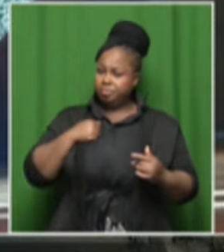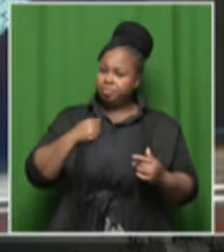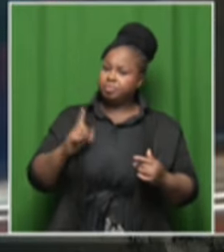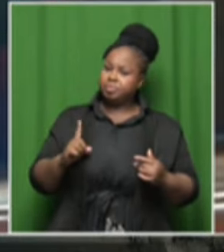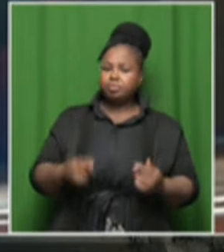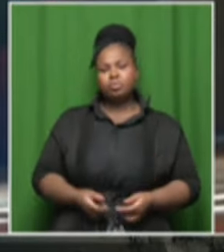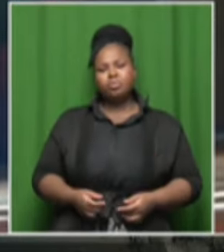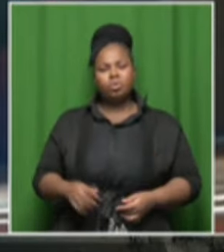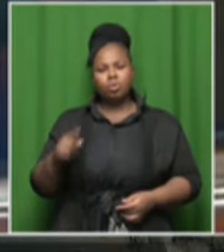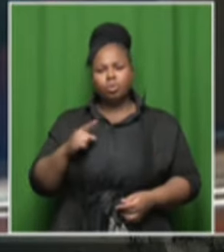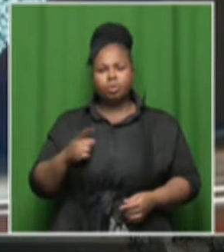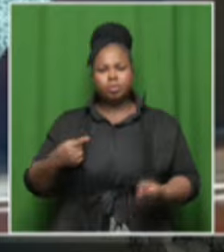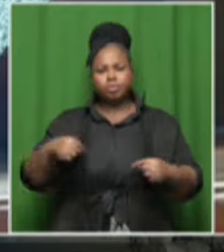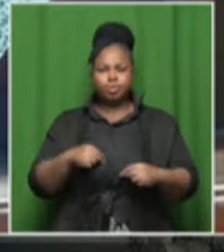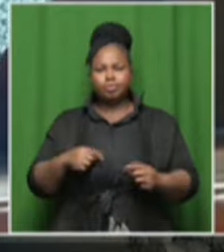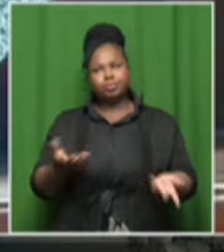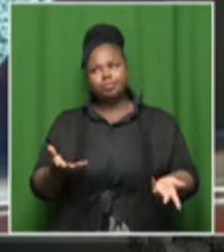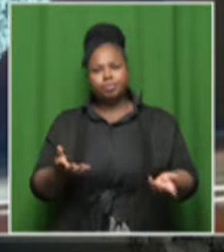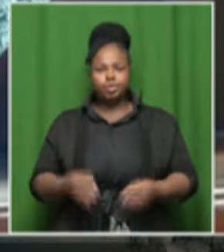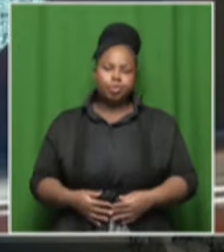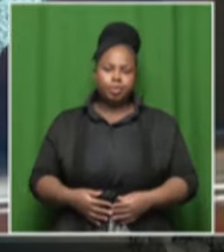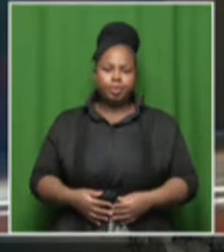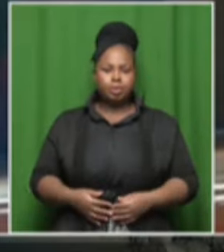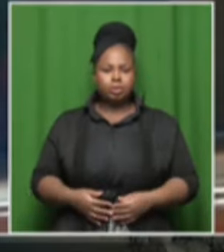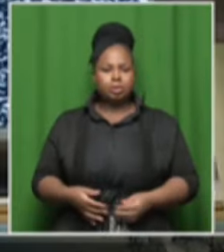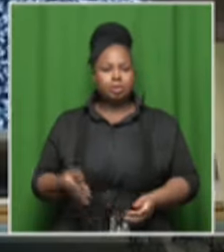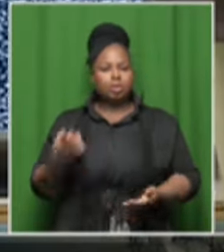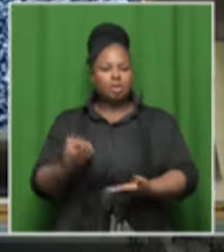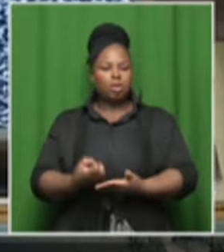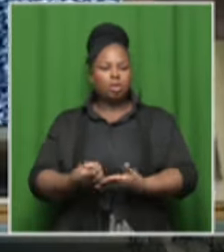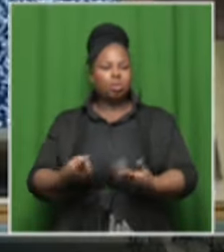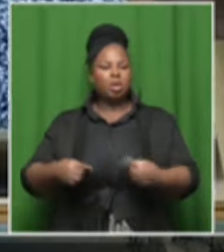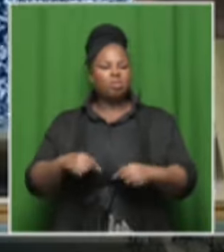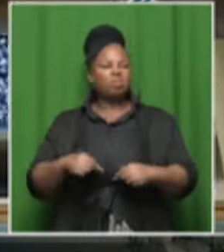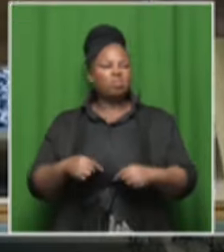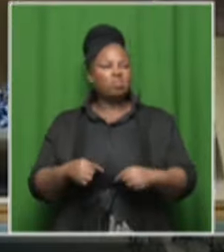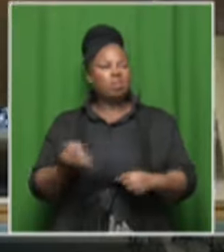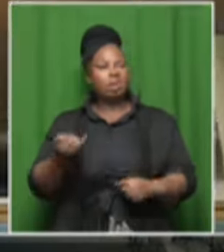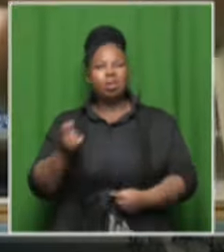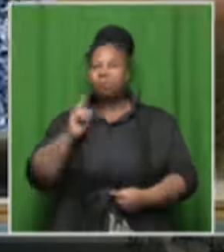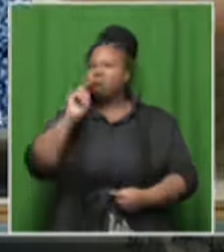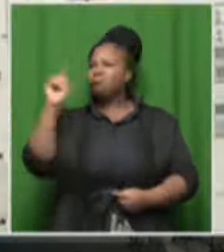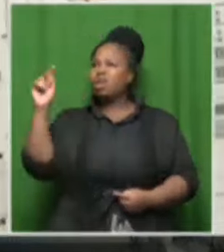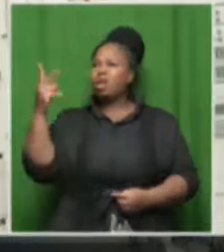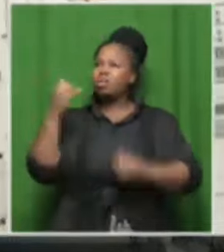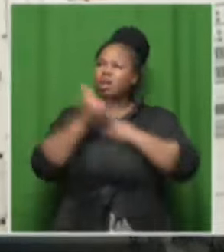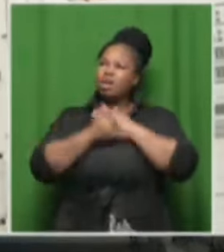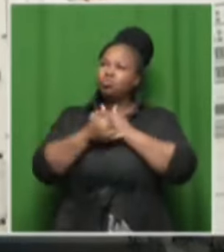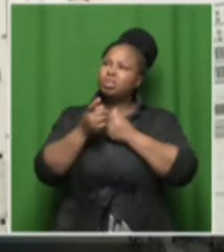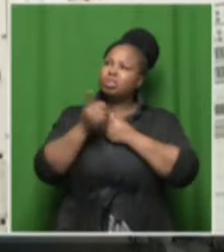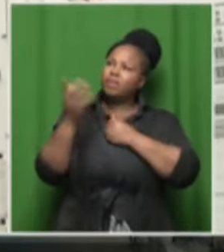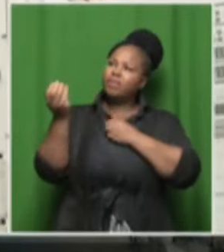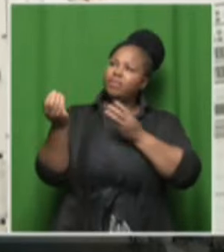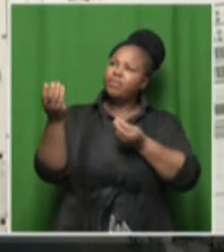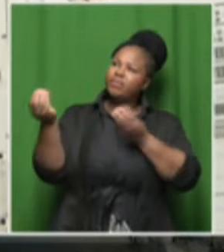really just remain a consumption economy, we're really just buying stuff from other more developed countries. Yeah. And our